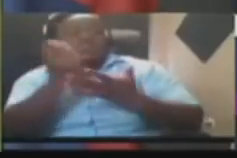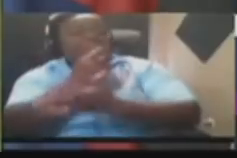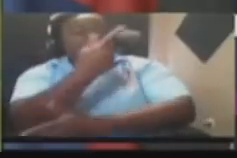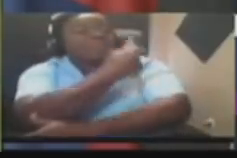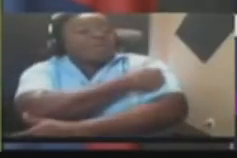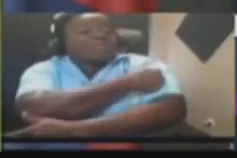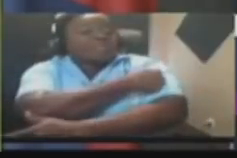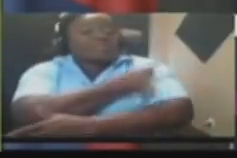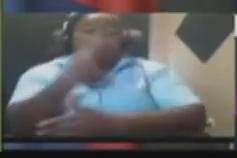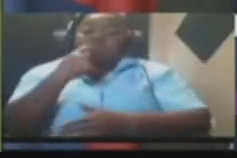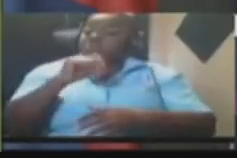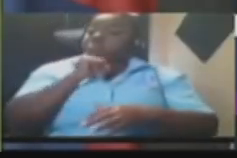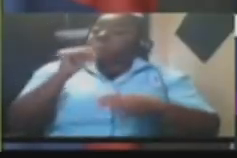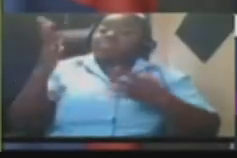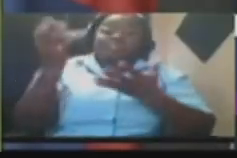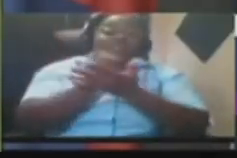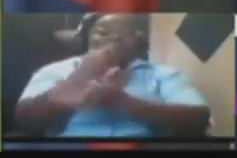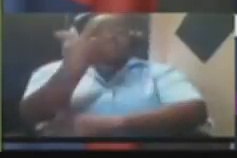and who does not.